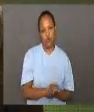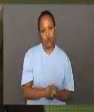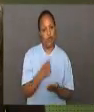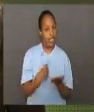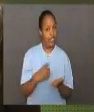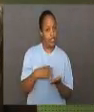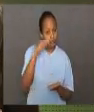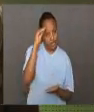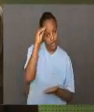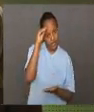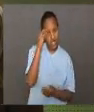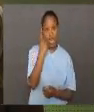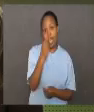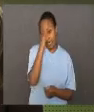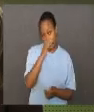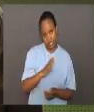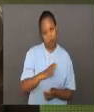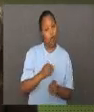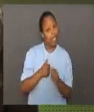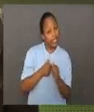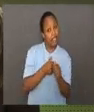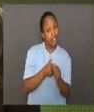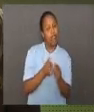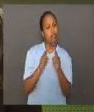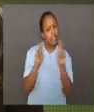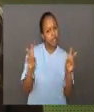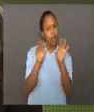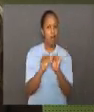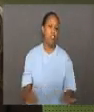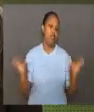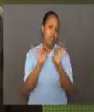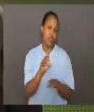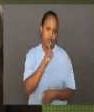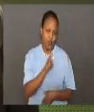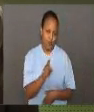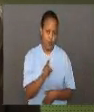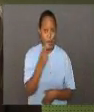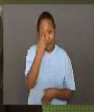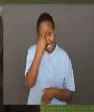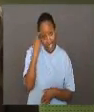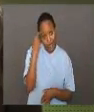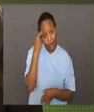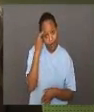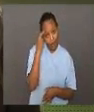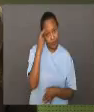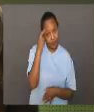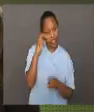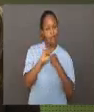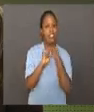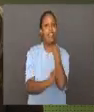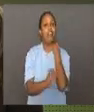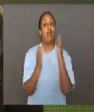This lesson and the ones that follow are very important because they will provide a basis for